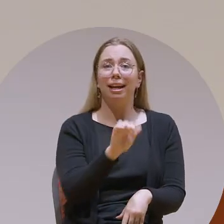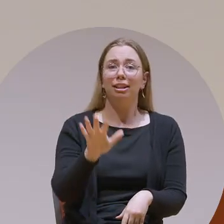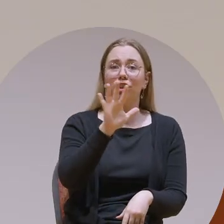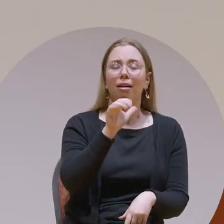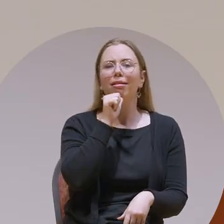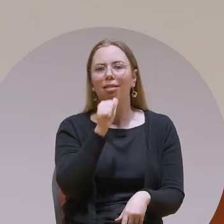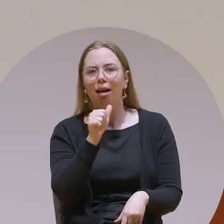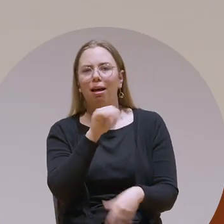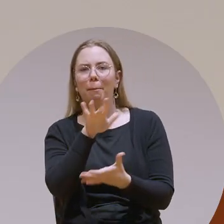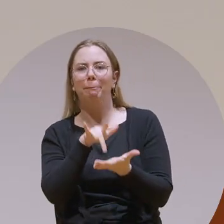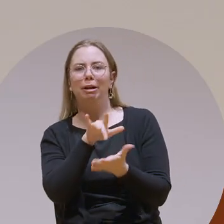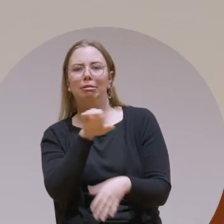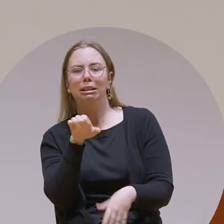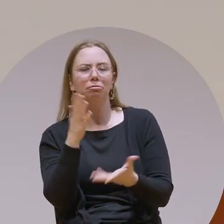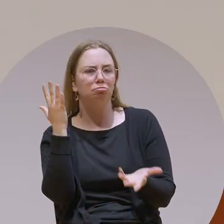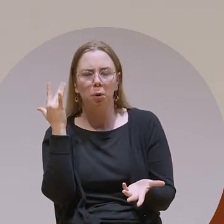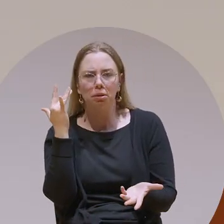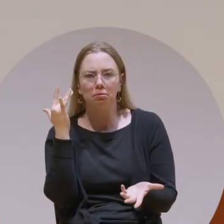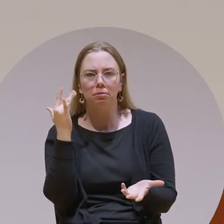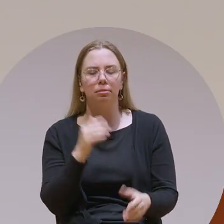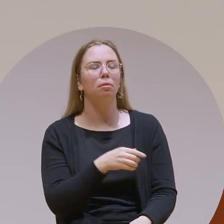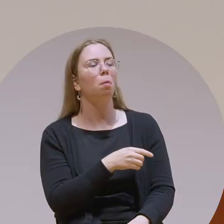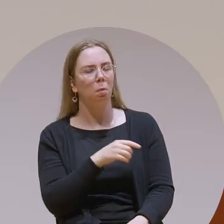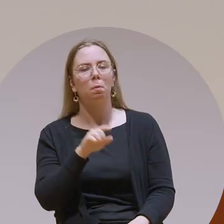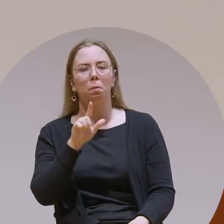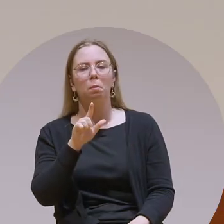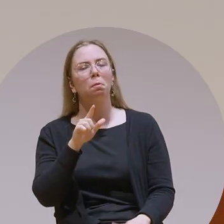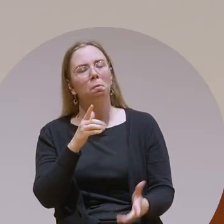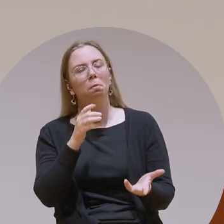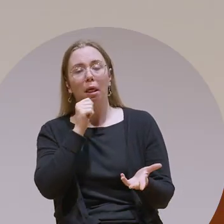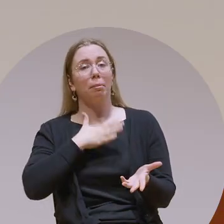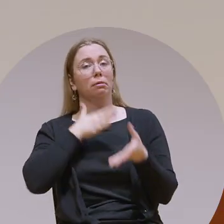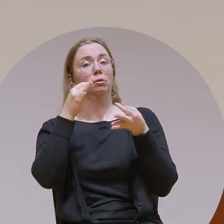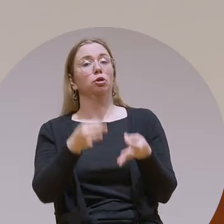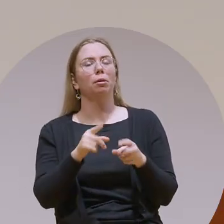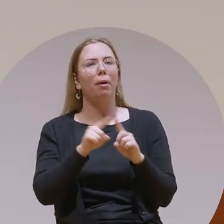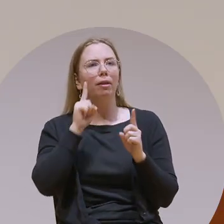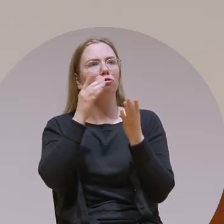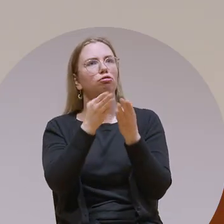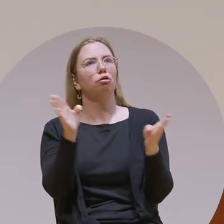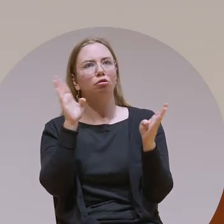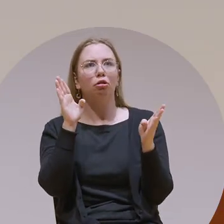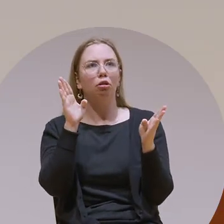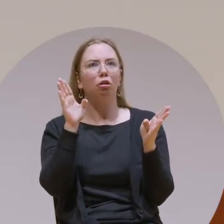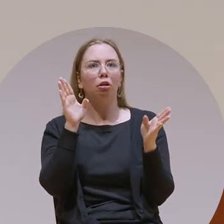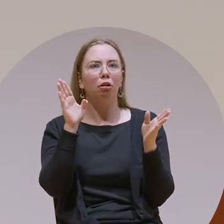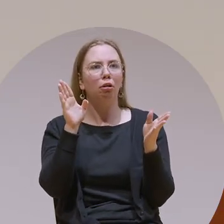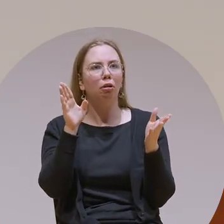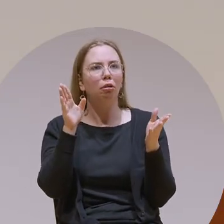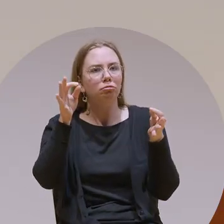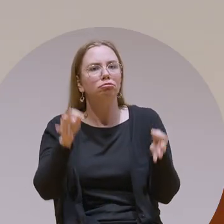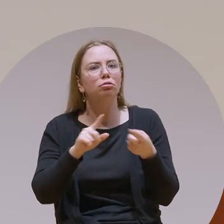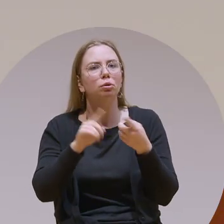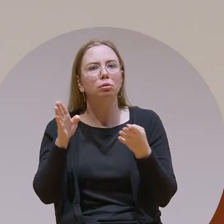That wasn't part of my decision, but I think there is the general feeling is as a scholastic move away from calling it